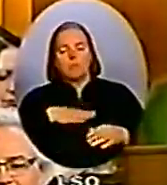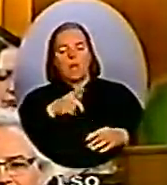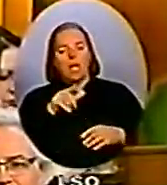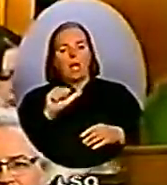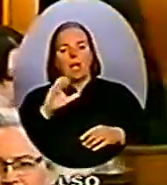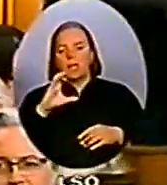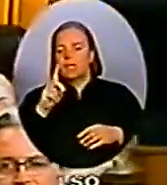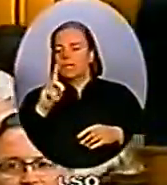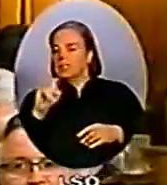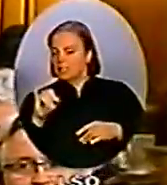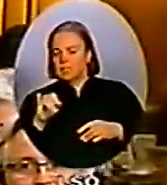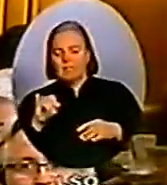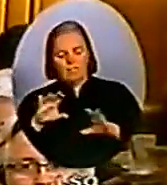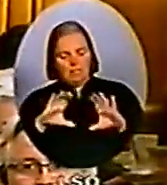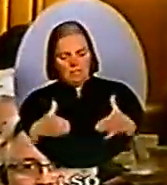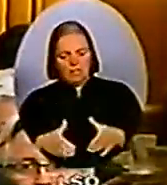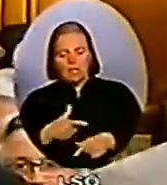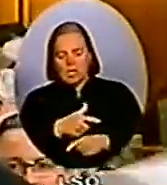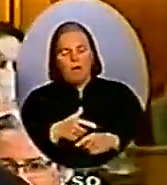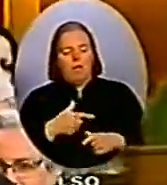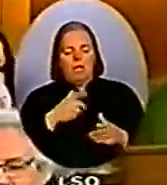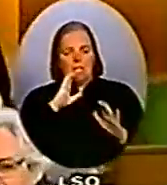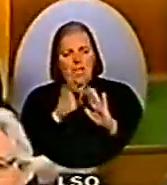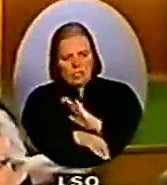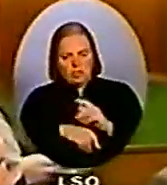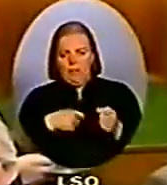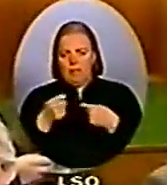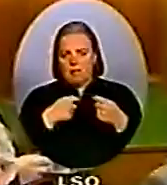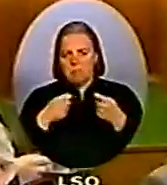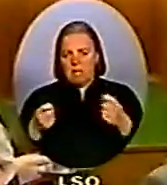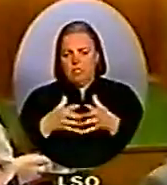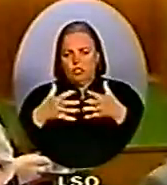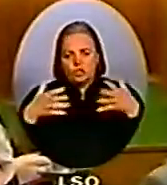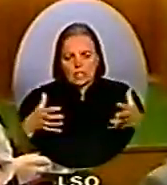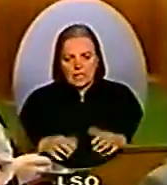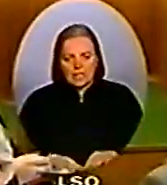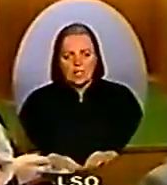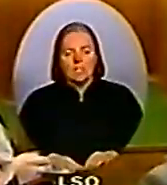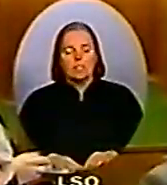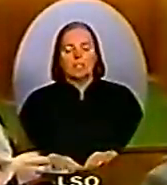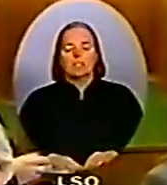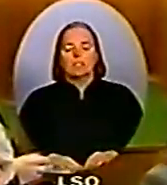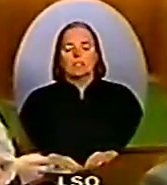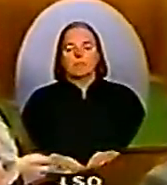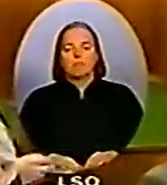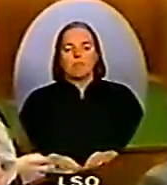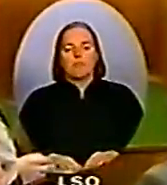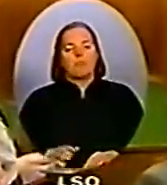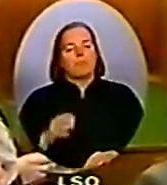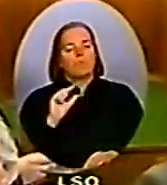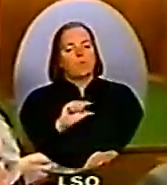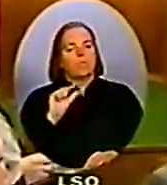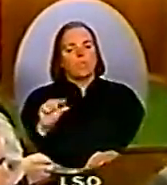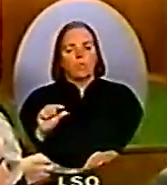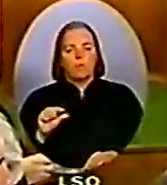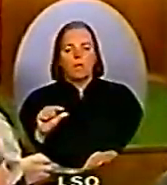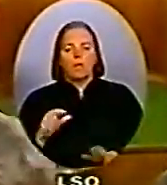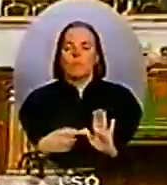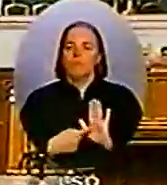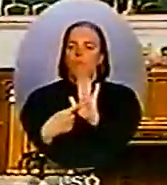again. So why is this government committed to misrepresenting spending, hiding the books, and misrepresenting...